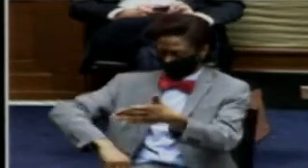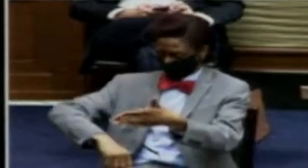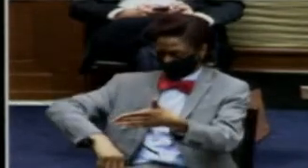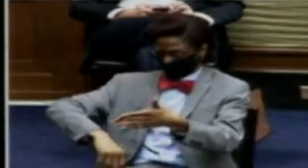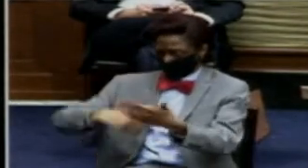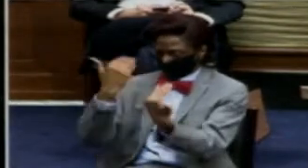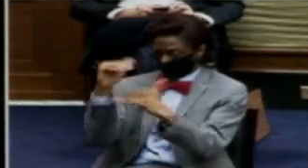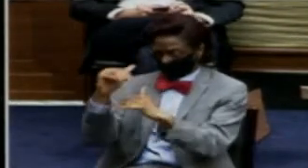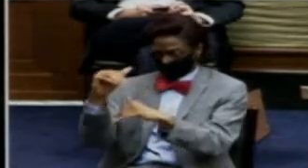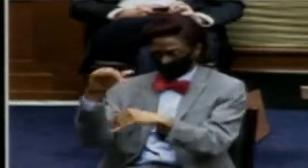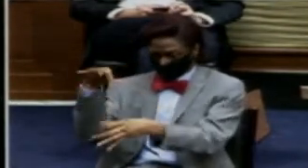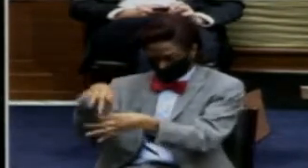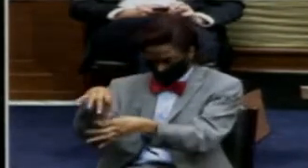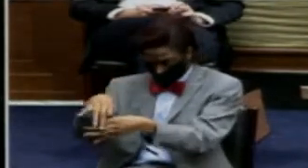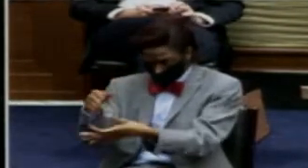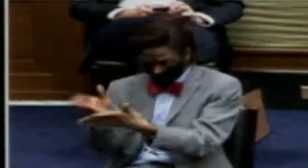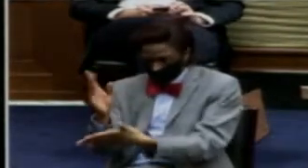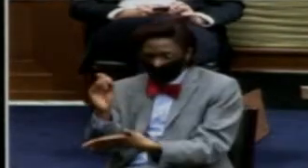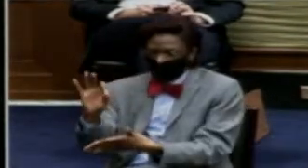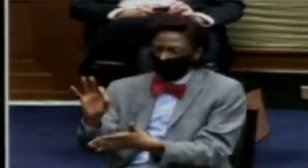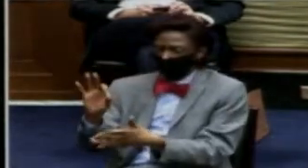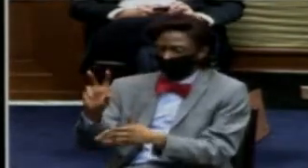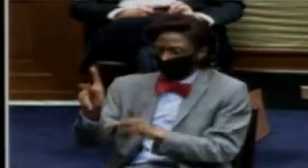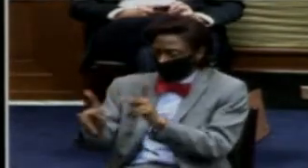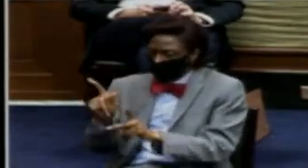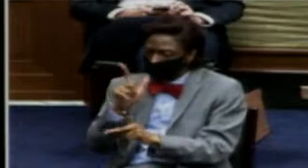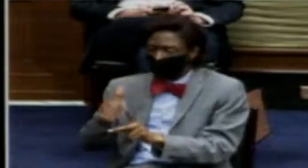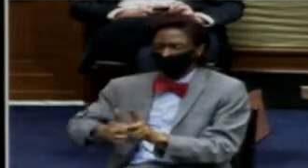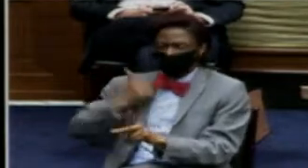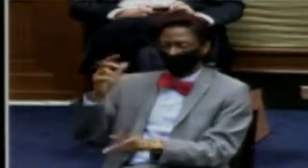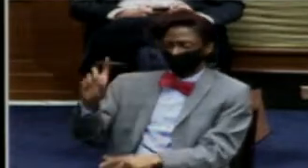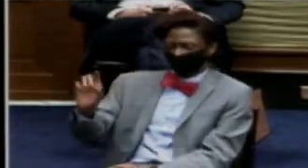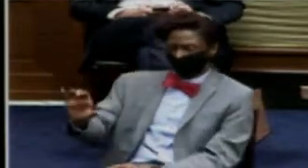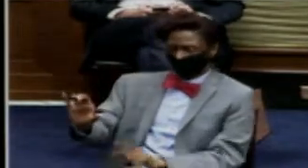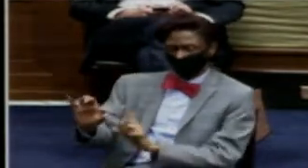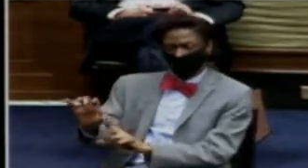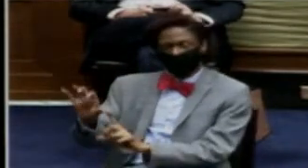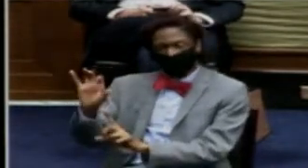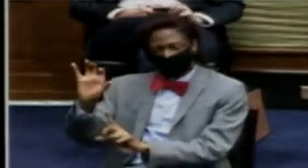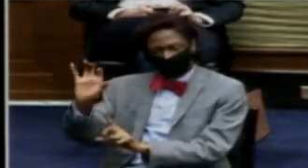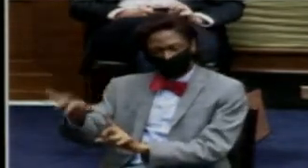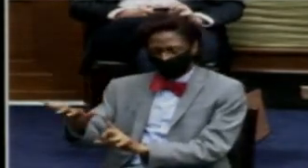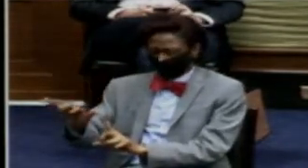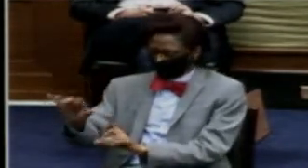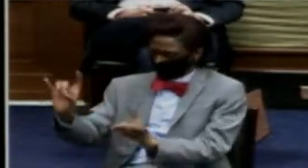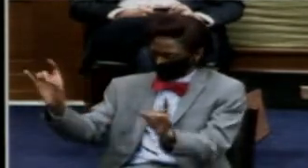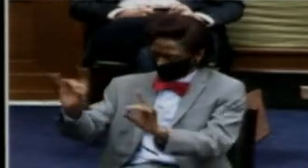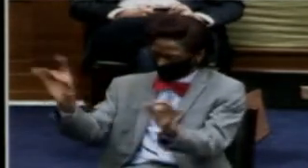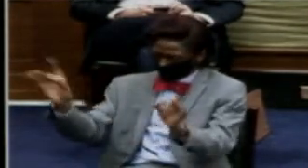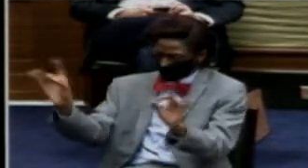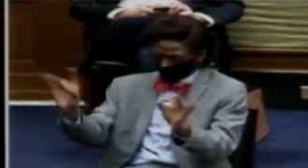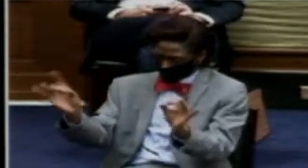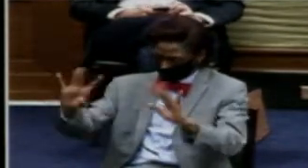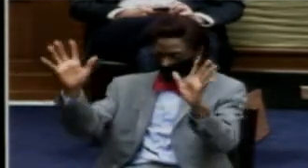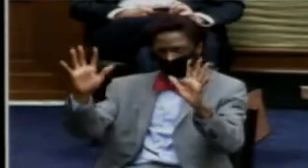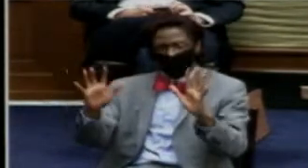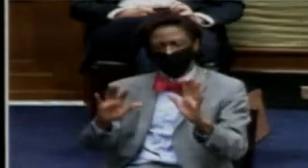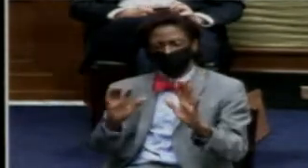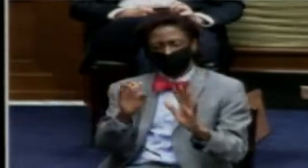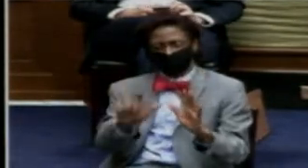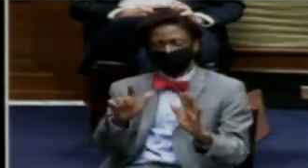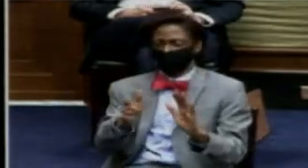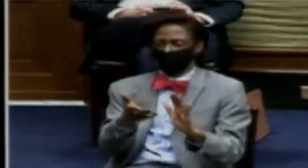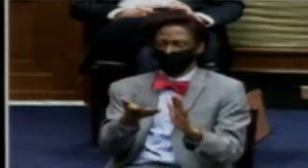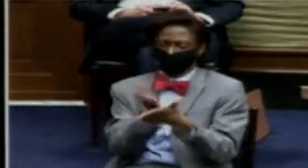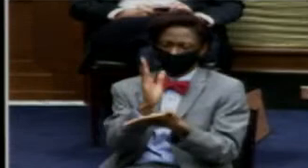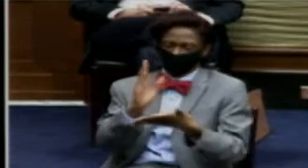disenfranchisement of Washingtonians is one of the most glaring remaining civil rights issues of